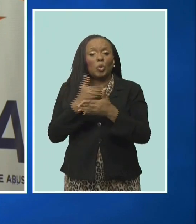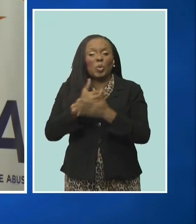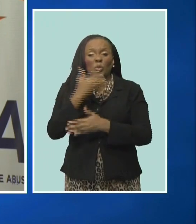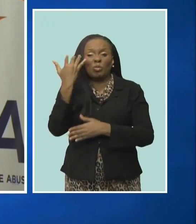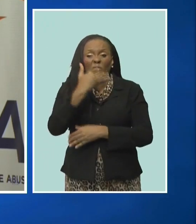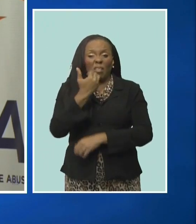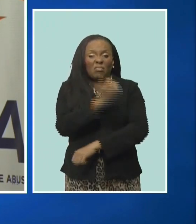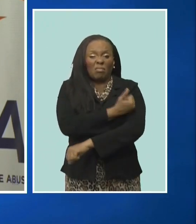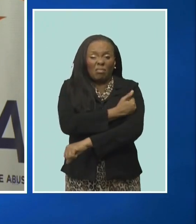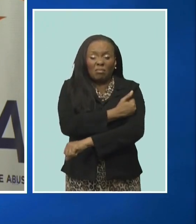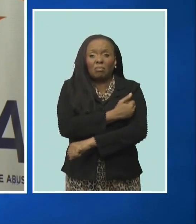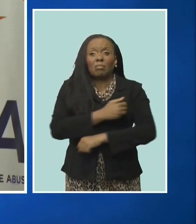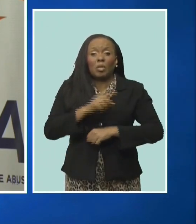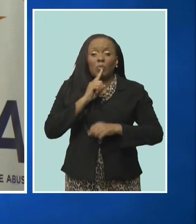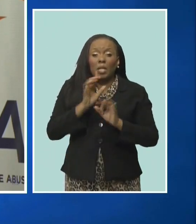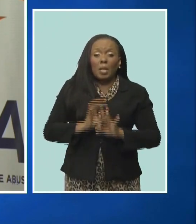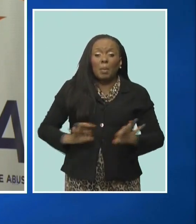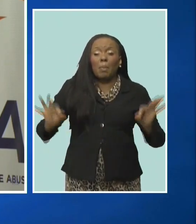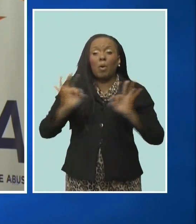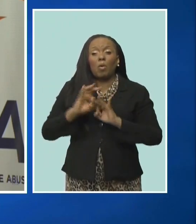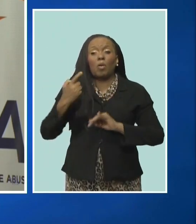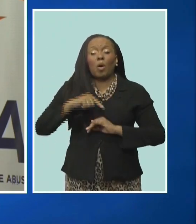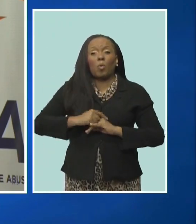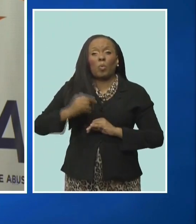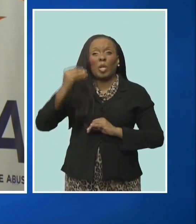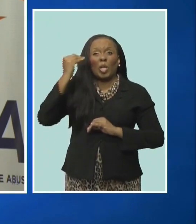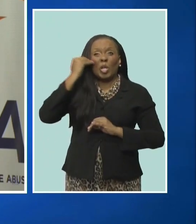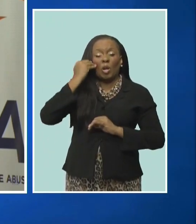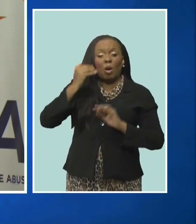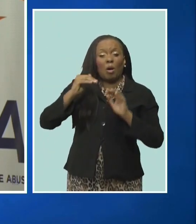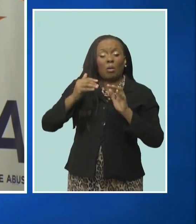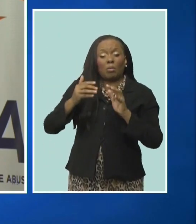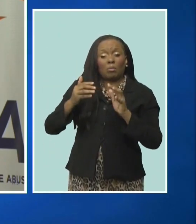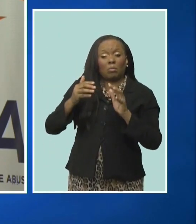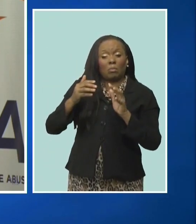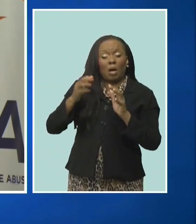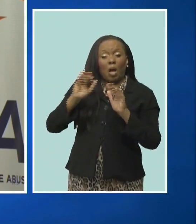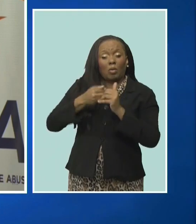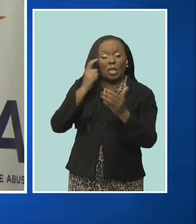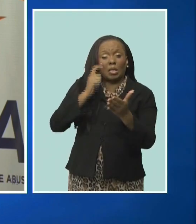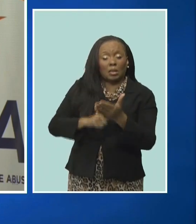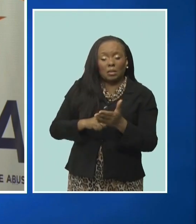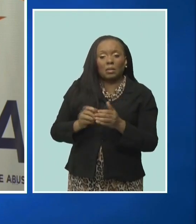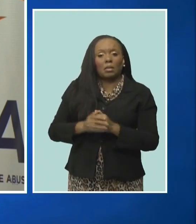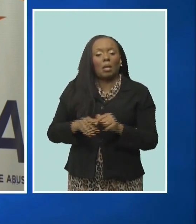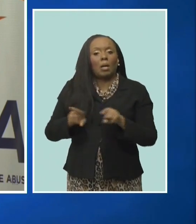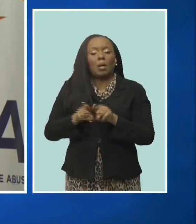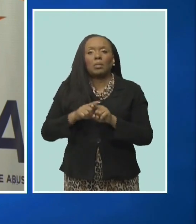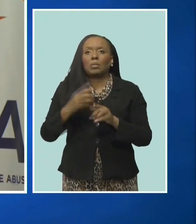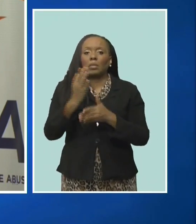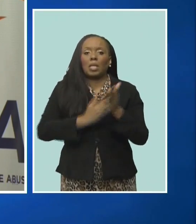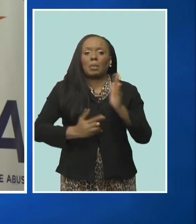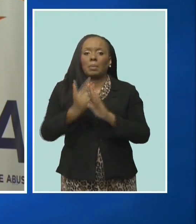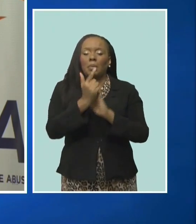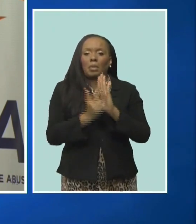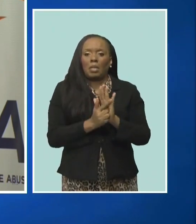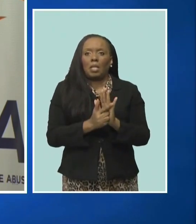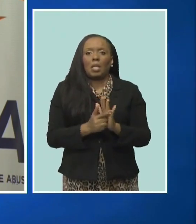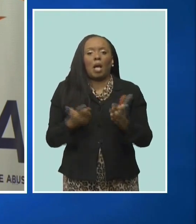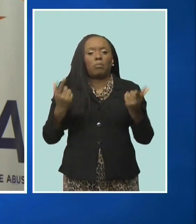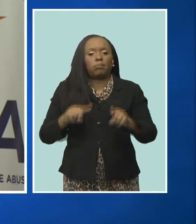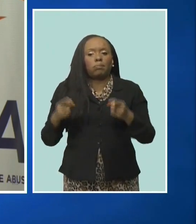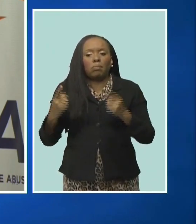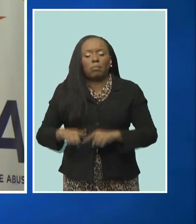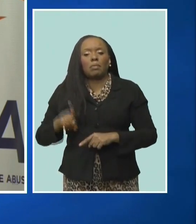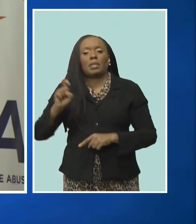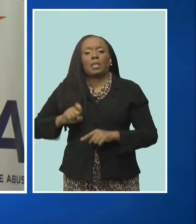laws often fail to adequately cover these emerging substances, leaving significant legal loopholes that must be addressed. Many jurisdictions